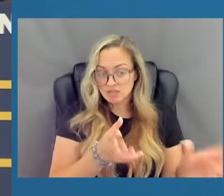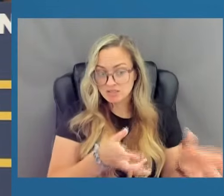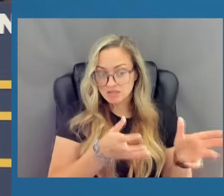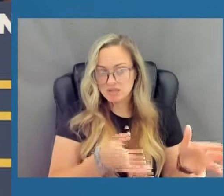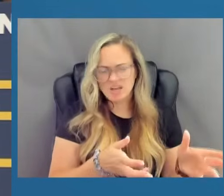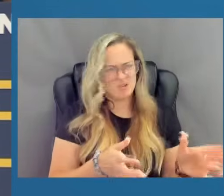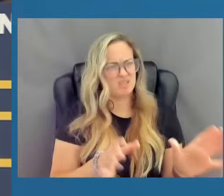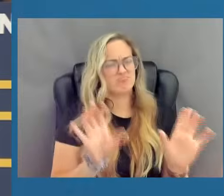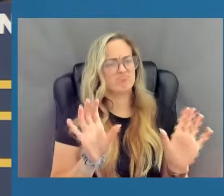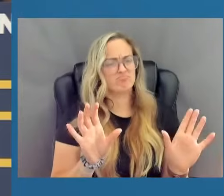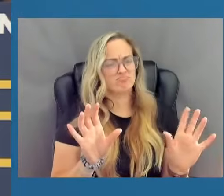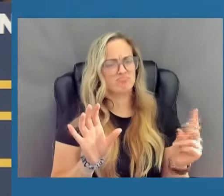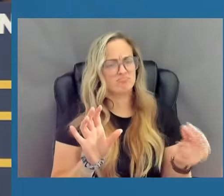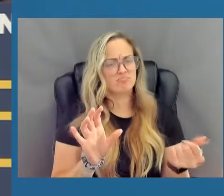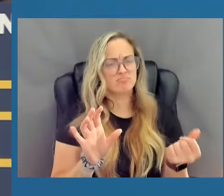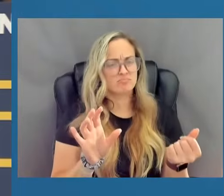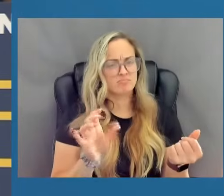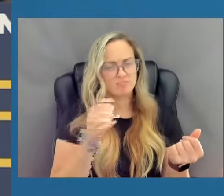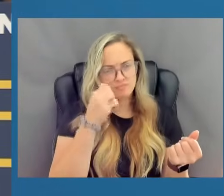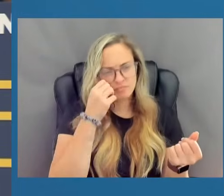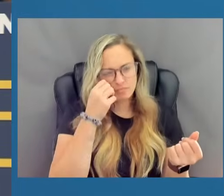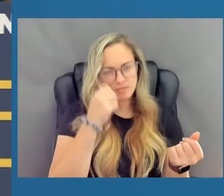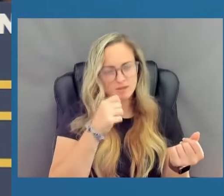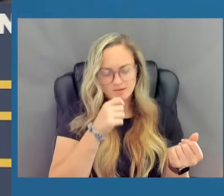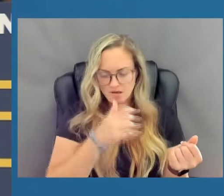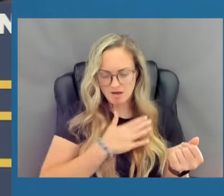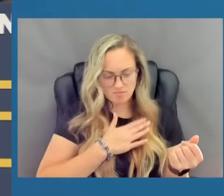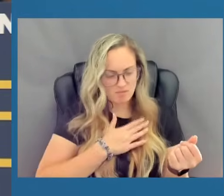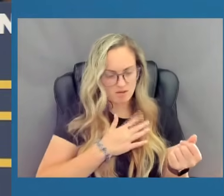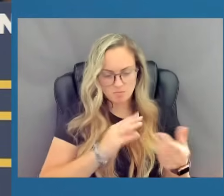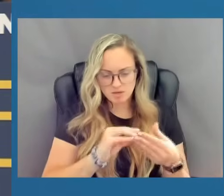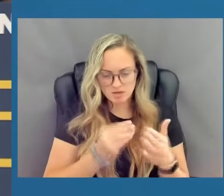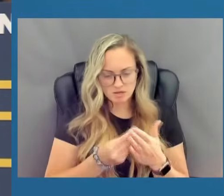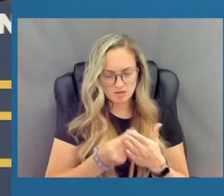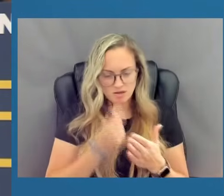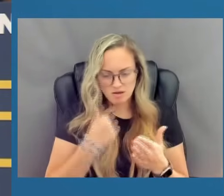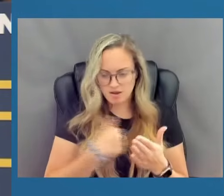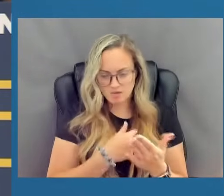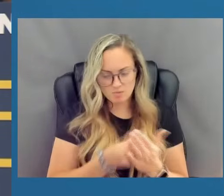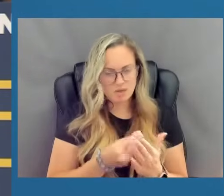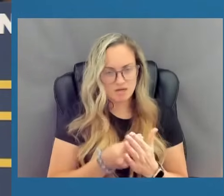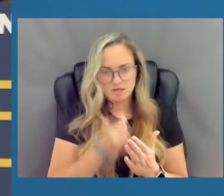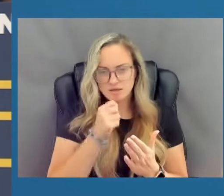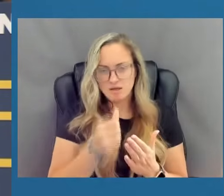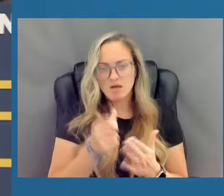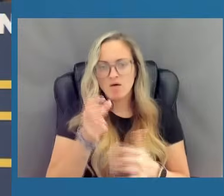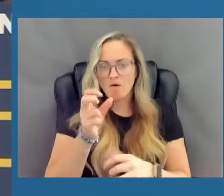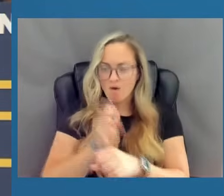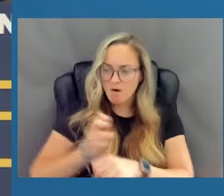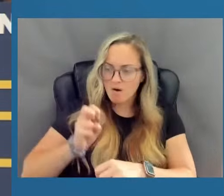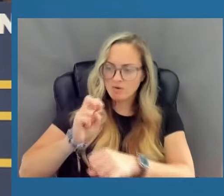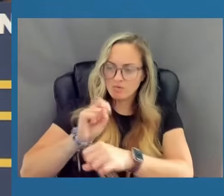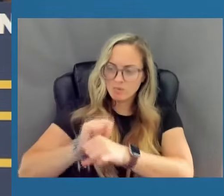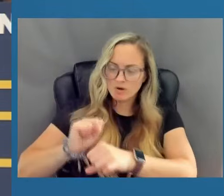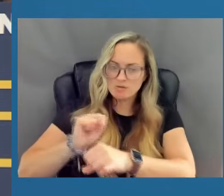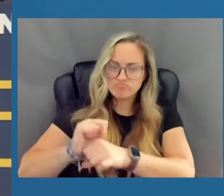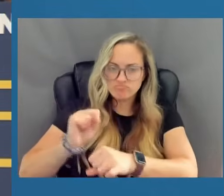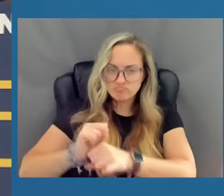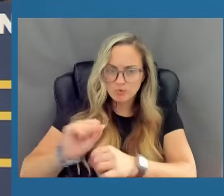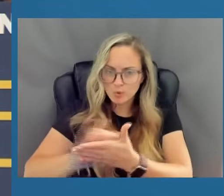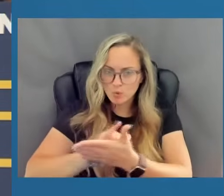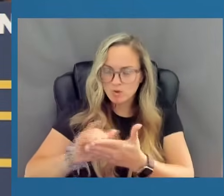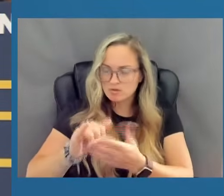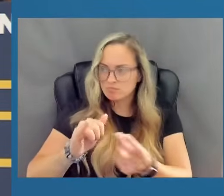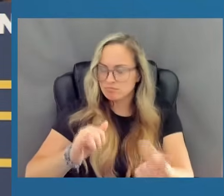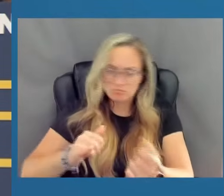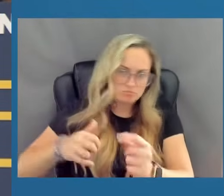on me instantly, this doesn't belong to us. This is because hardworking New Yorkers got slammed with higher costs